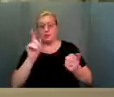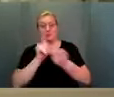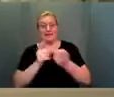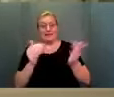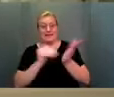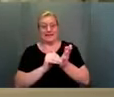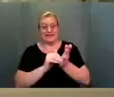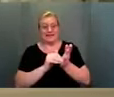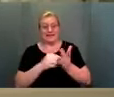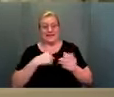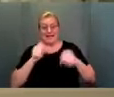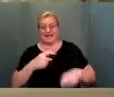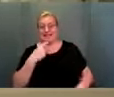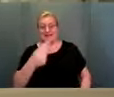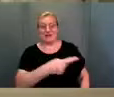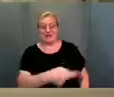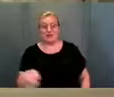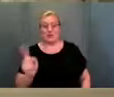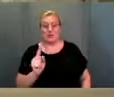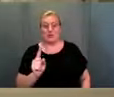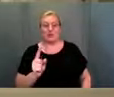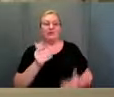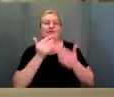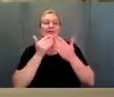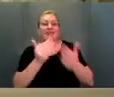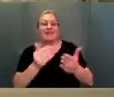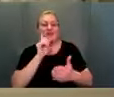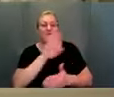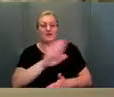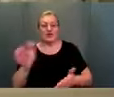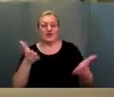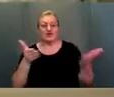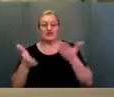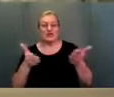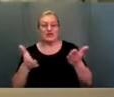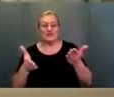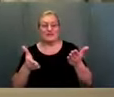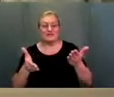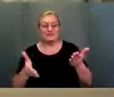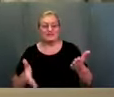I'll be able to say to you guys, thank you for your service.